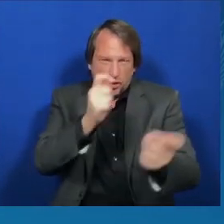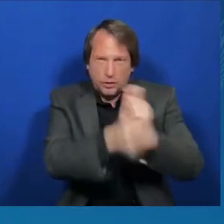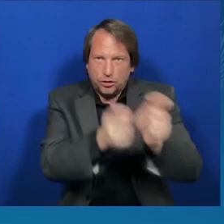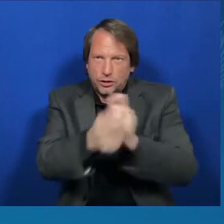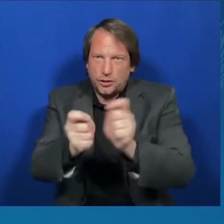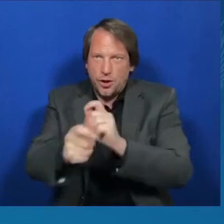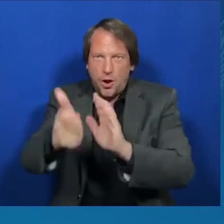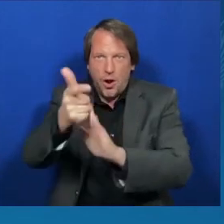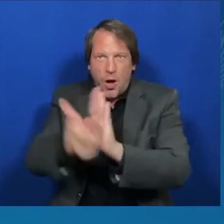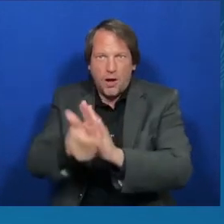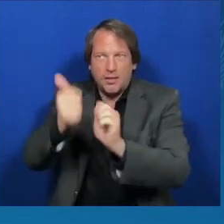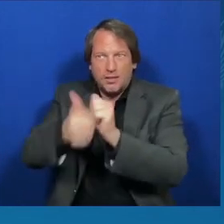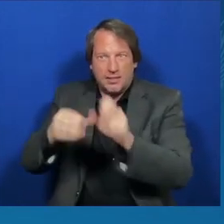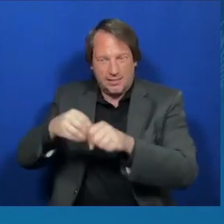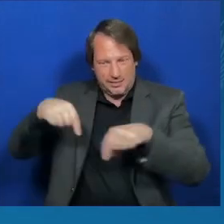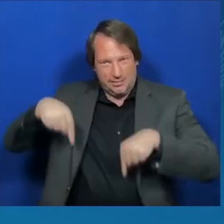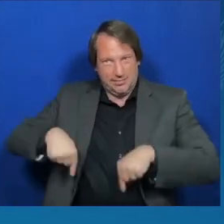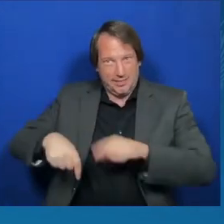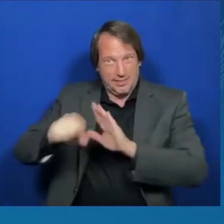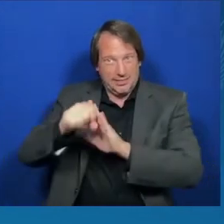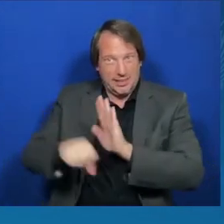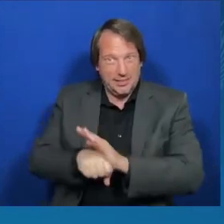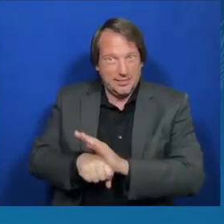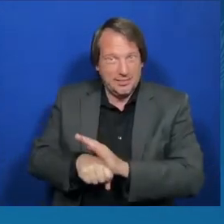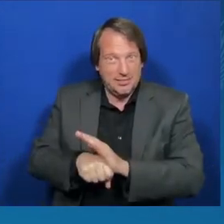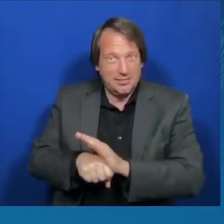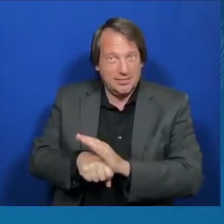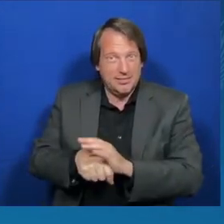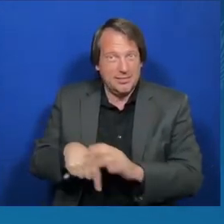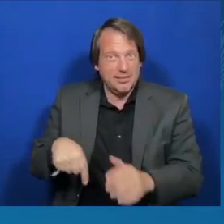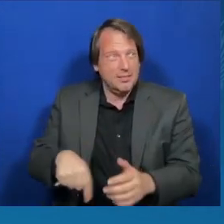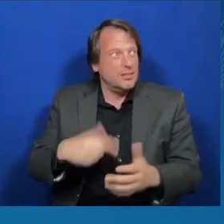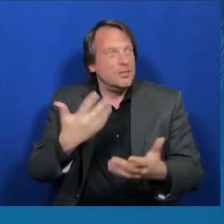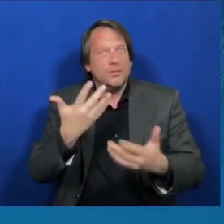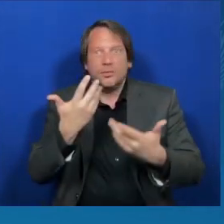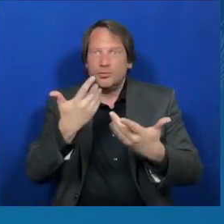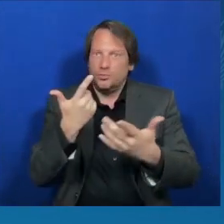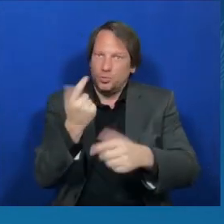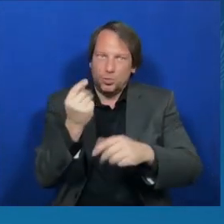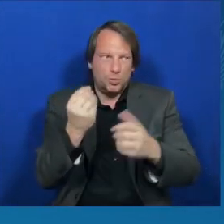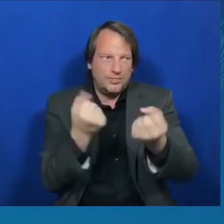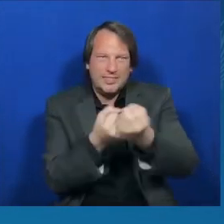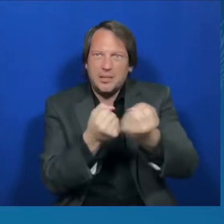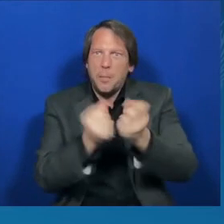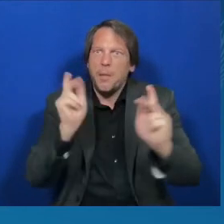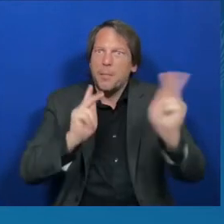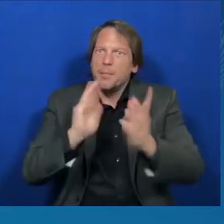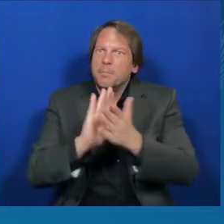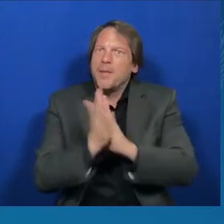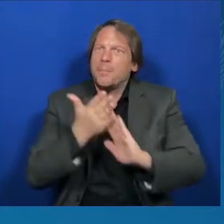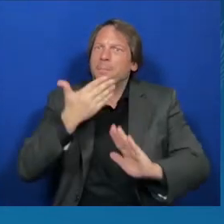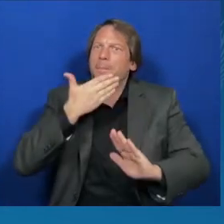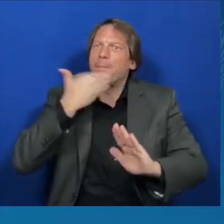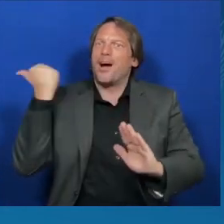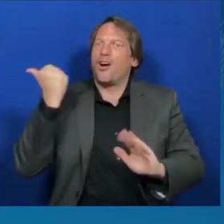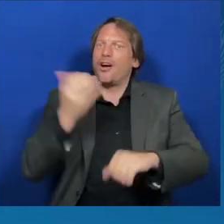the states that have passed red flag laws, approximately 21, only 6 have taken